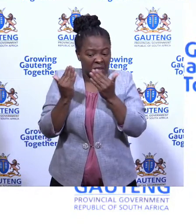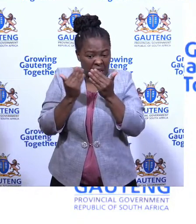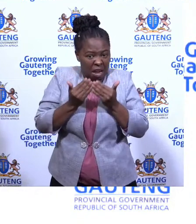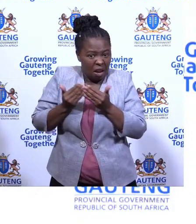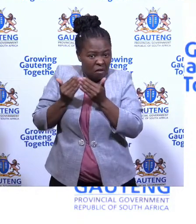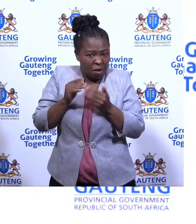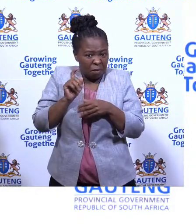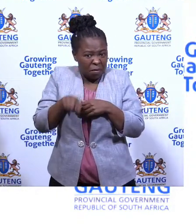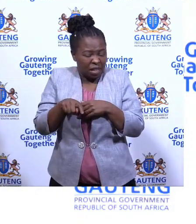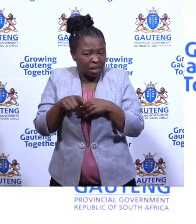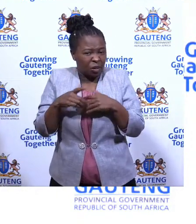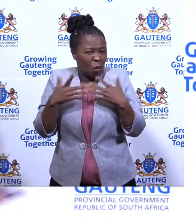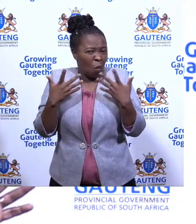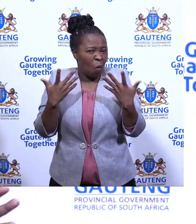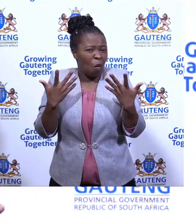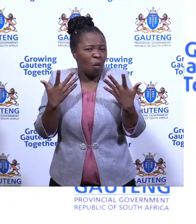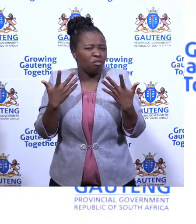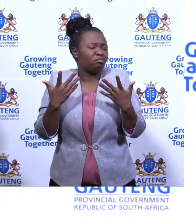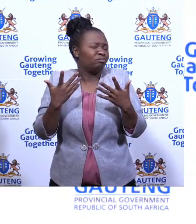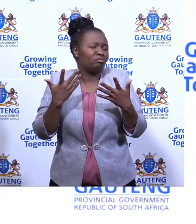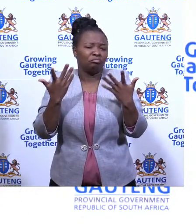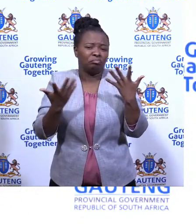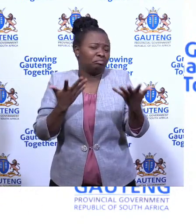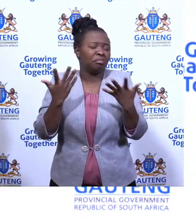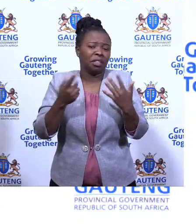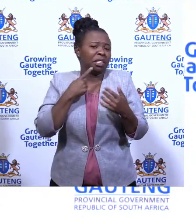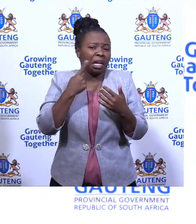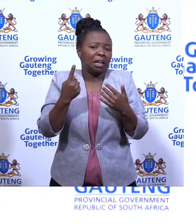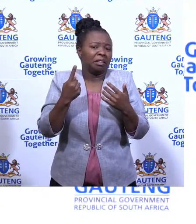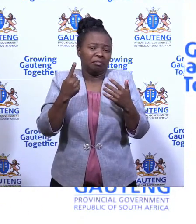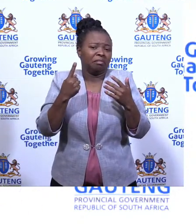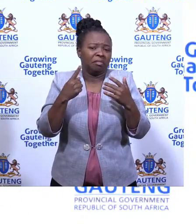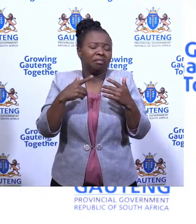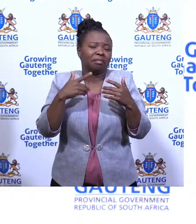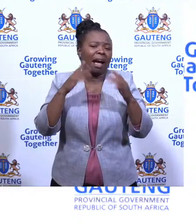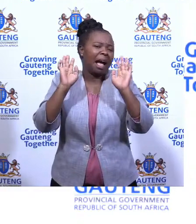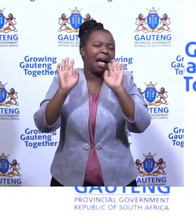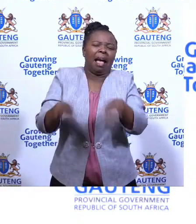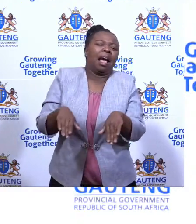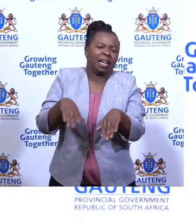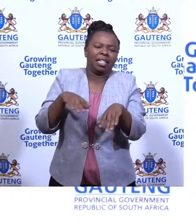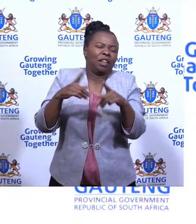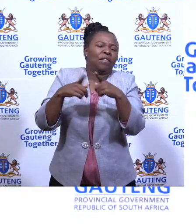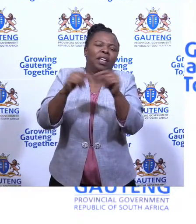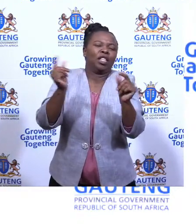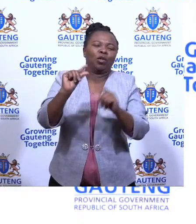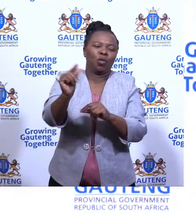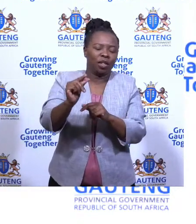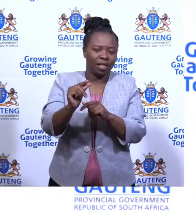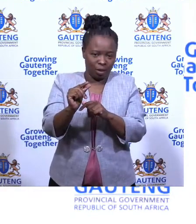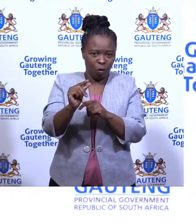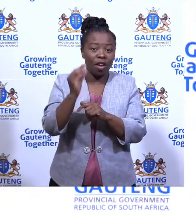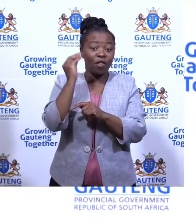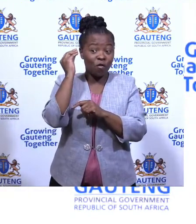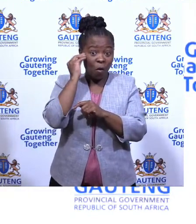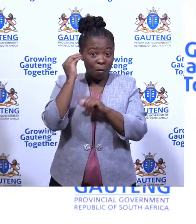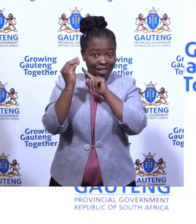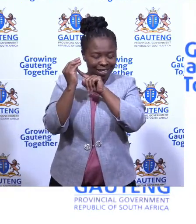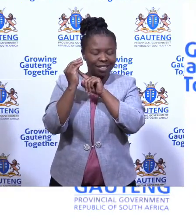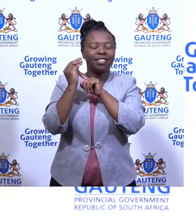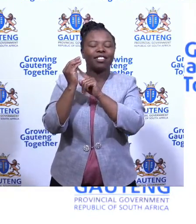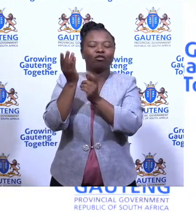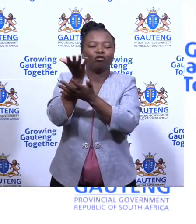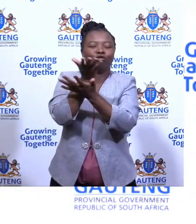or should we be completely be lowering the guard? This information must be shared.